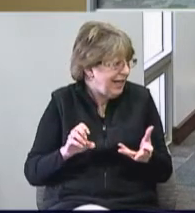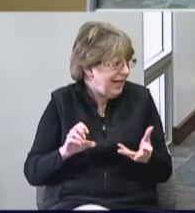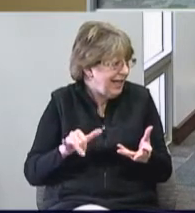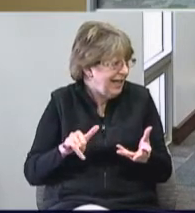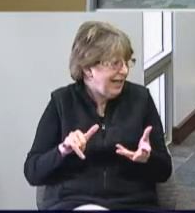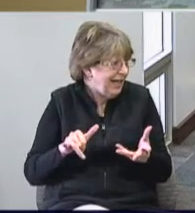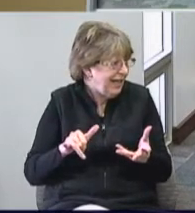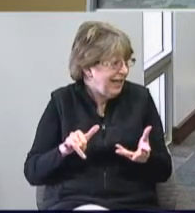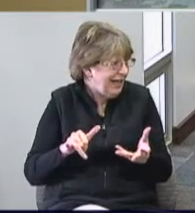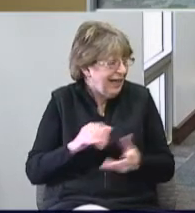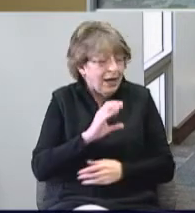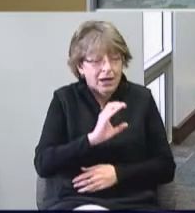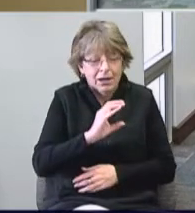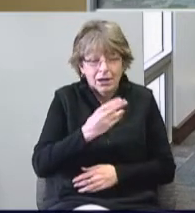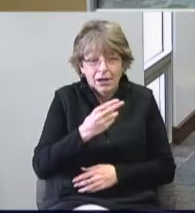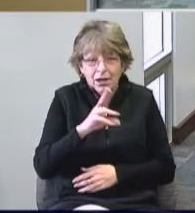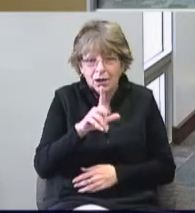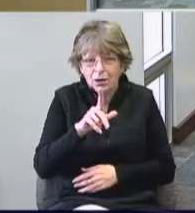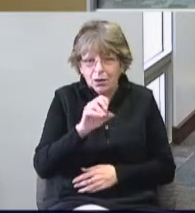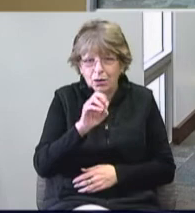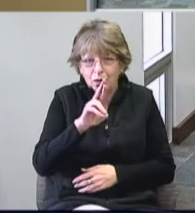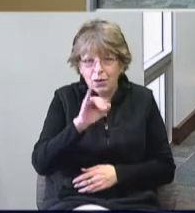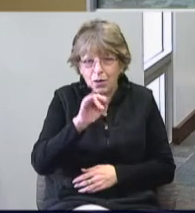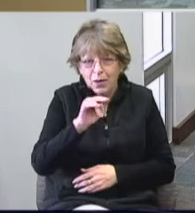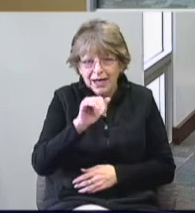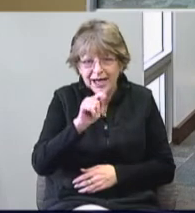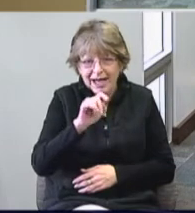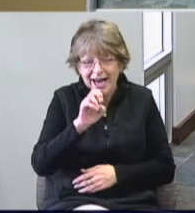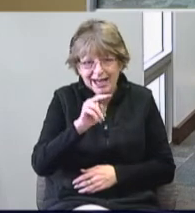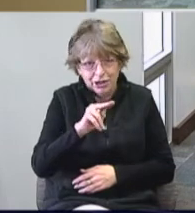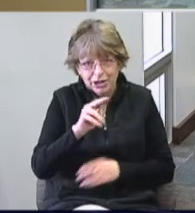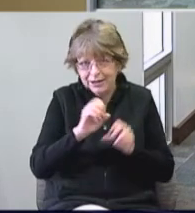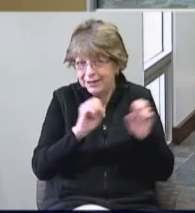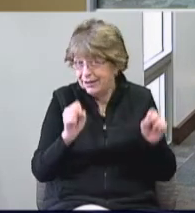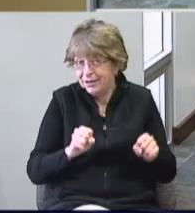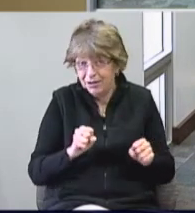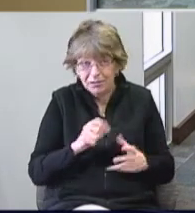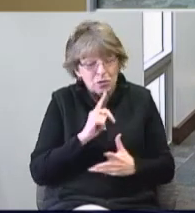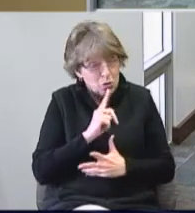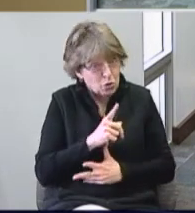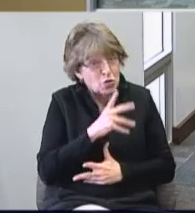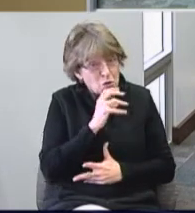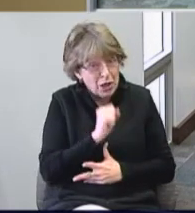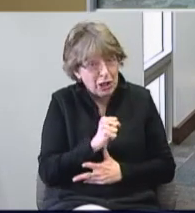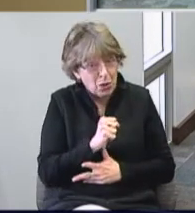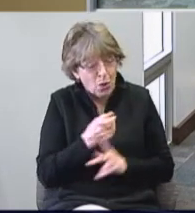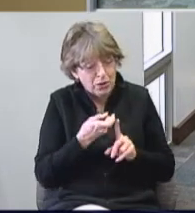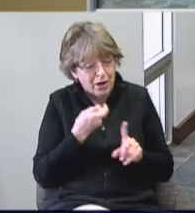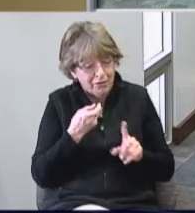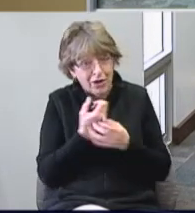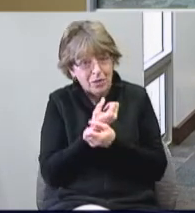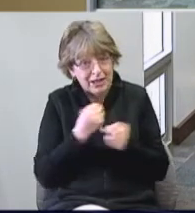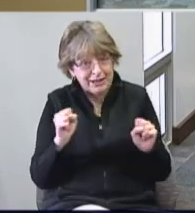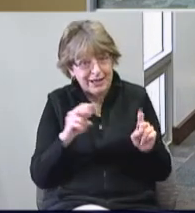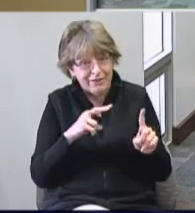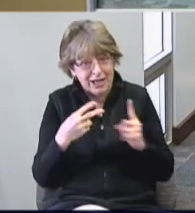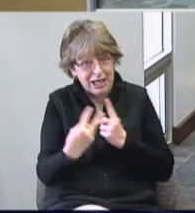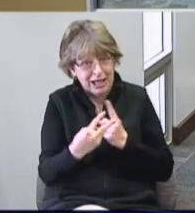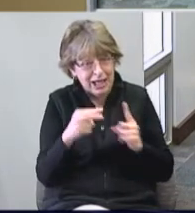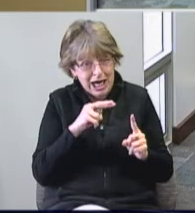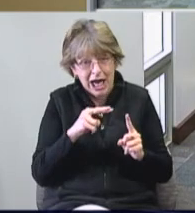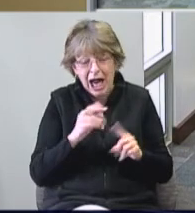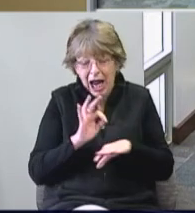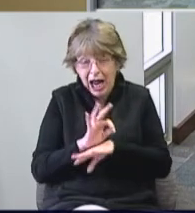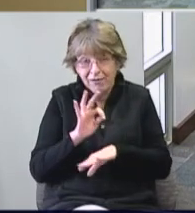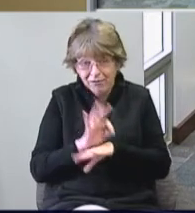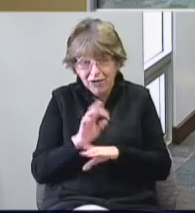at really, again, it's not going to be the public won't notice Right. it, but from a safety standpoint and a functionality standpoint, it'll be a huge